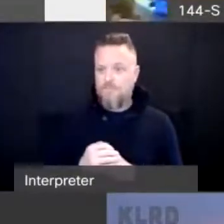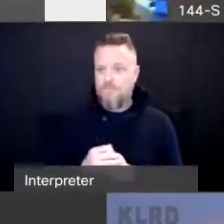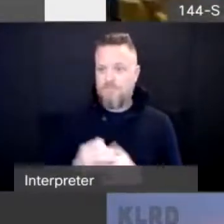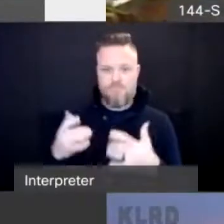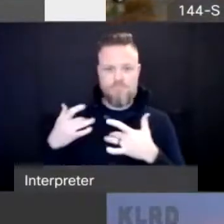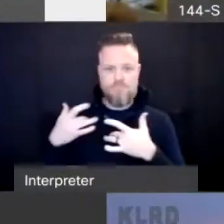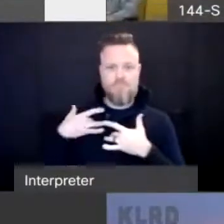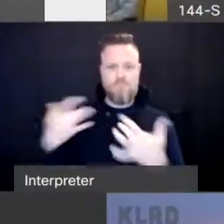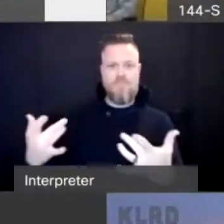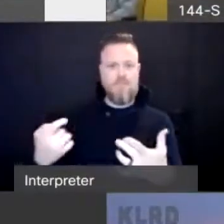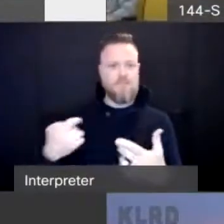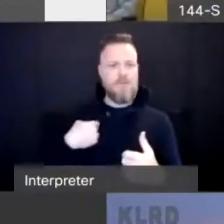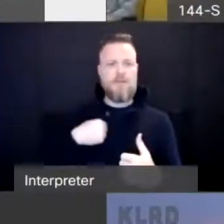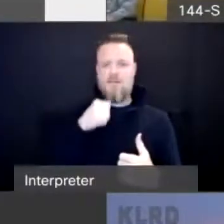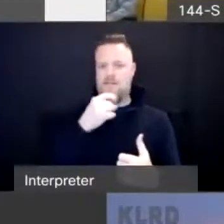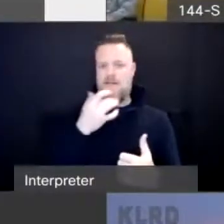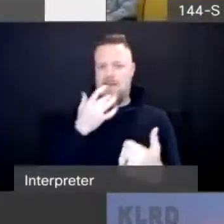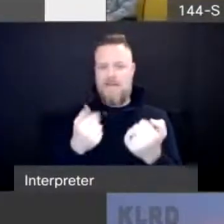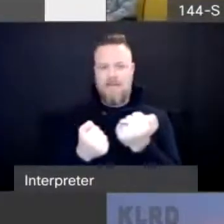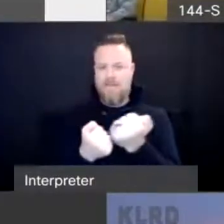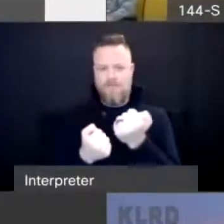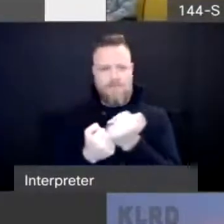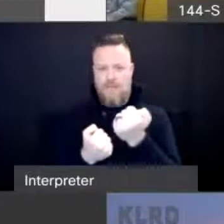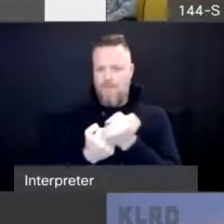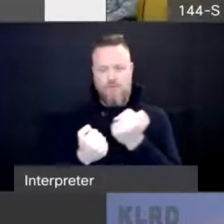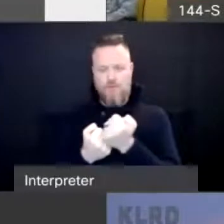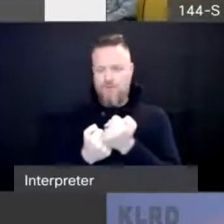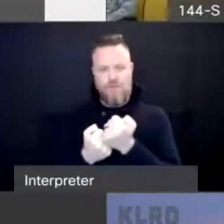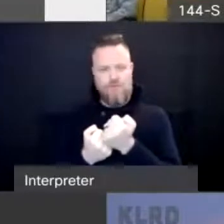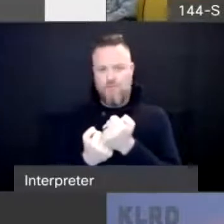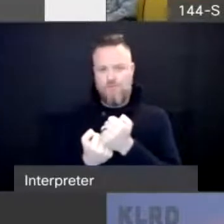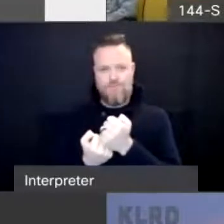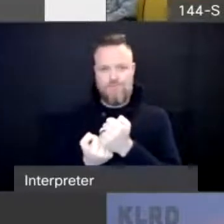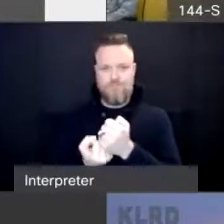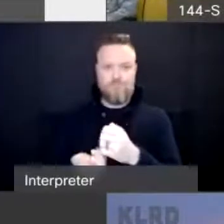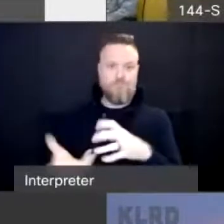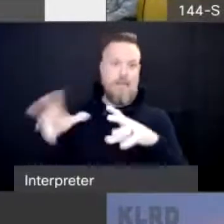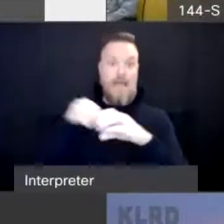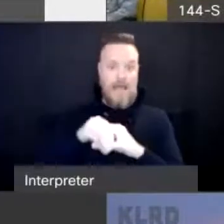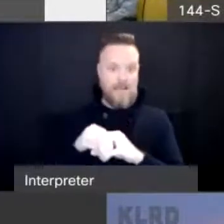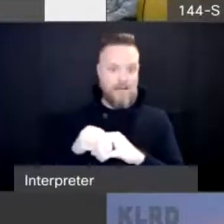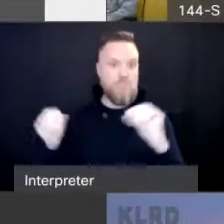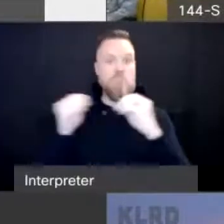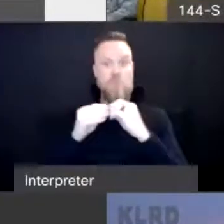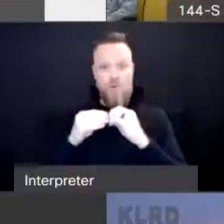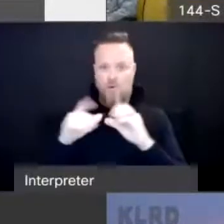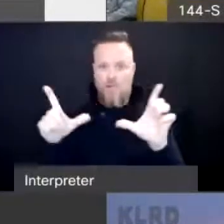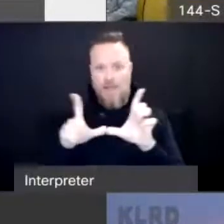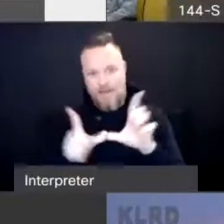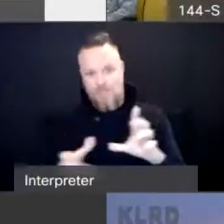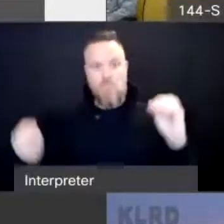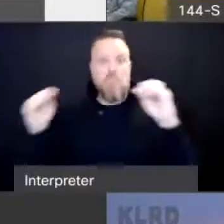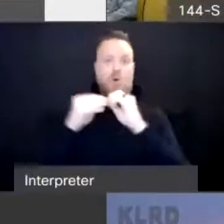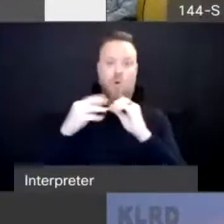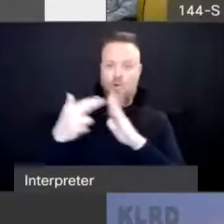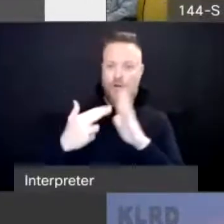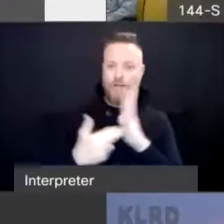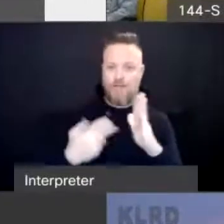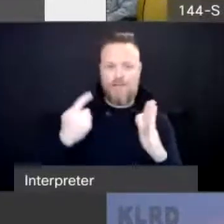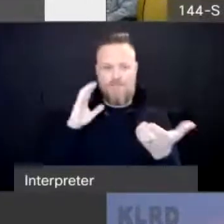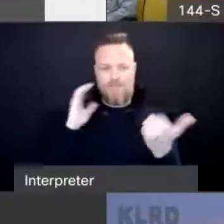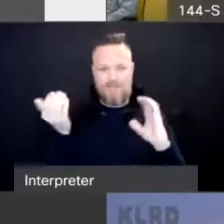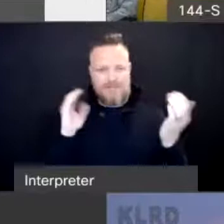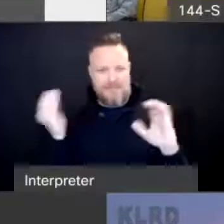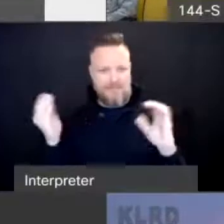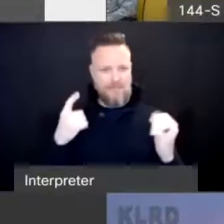Typically, I'm not in favor of adding more regulation, more licensing. It just seems like a way